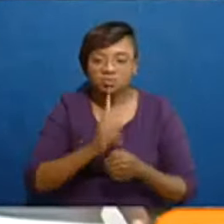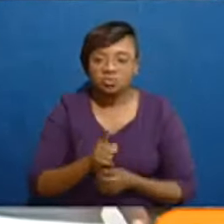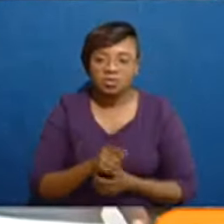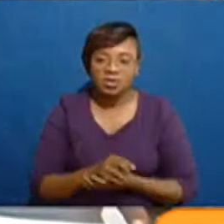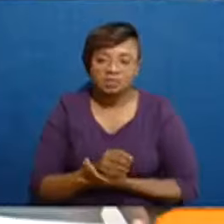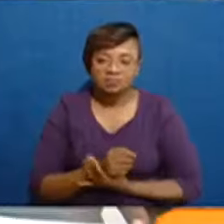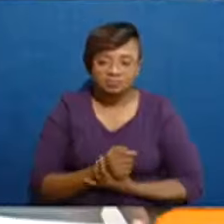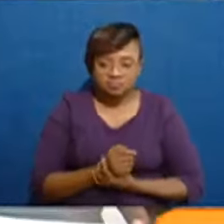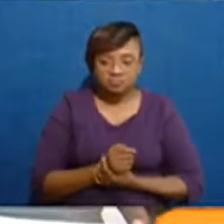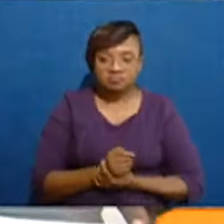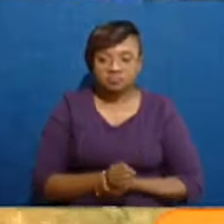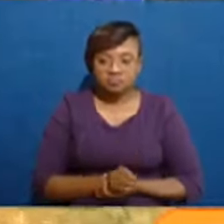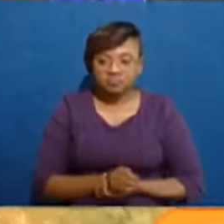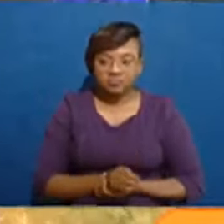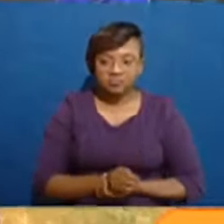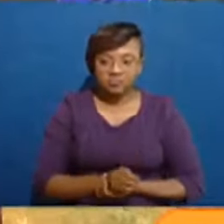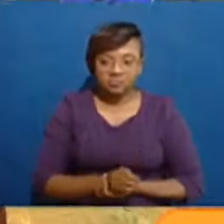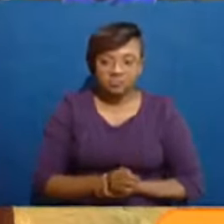the details.